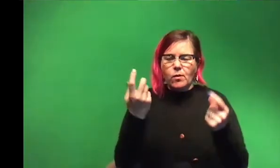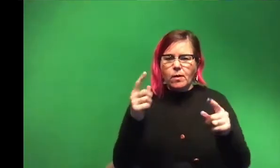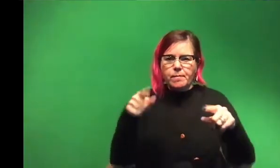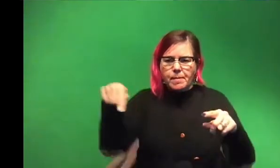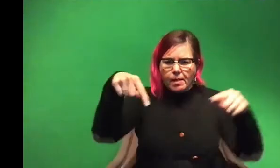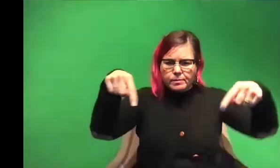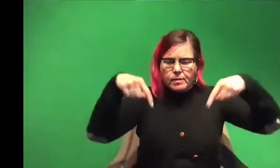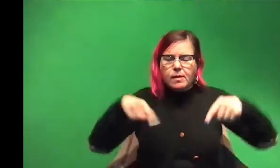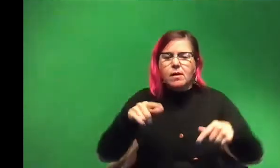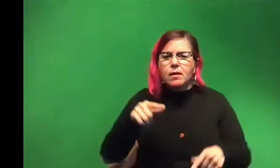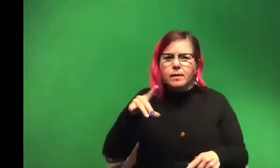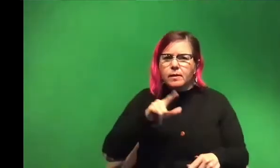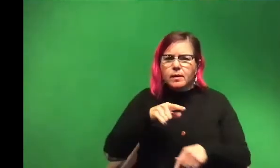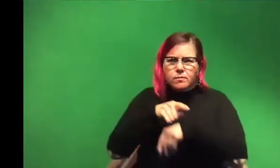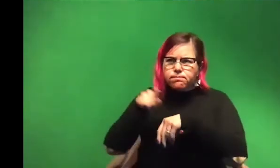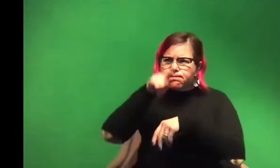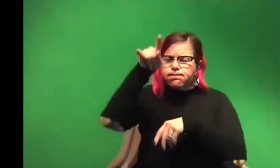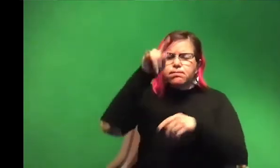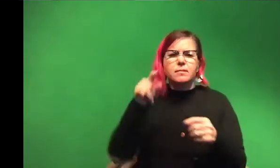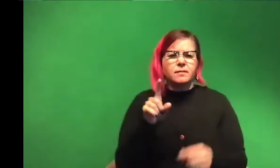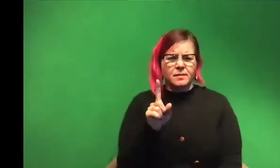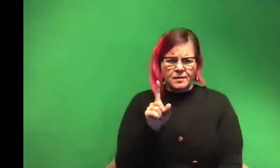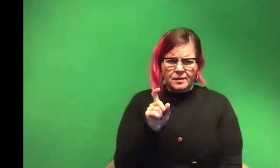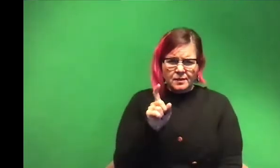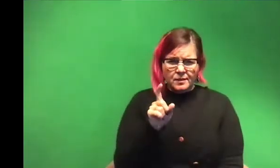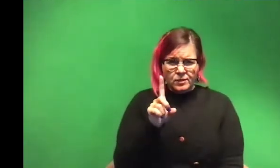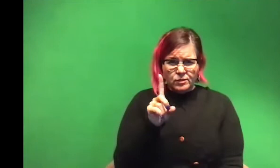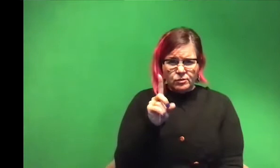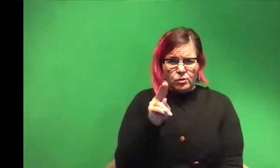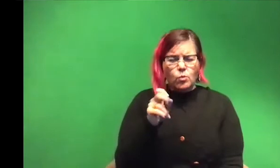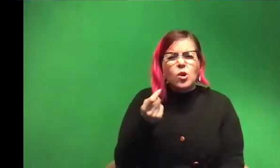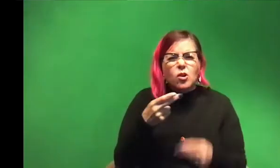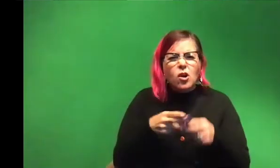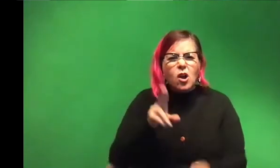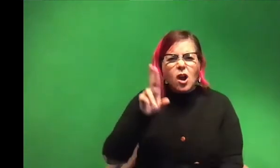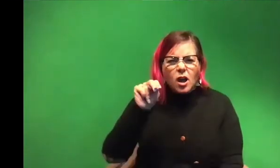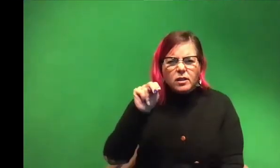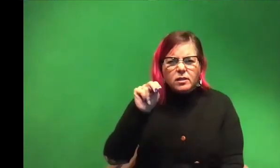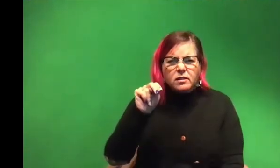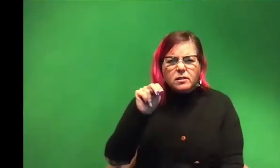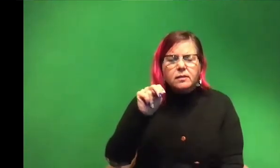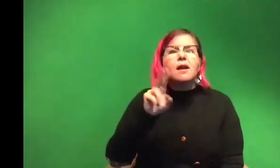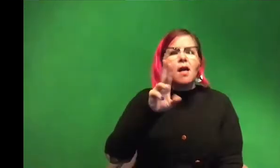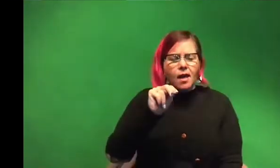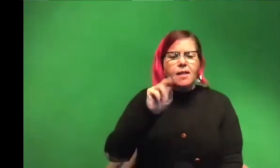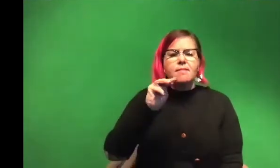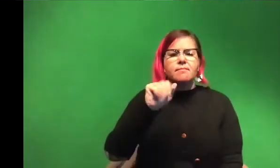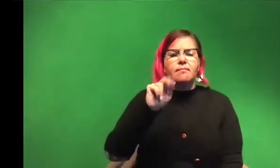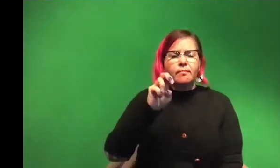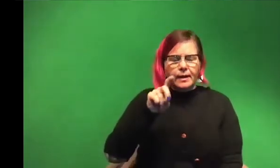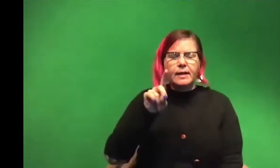into the sky. Are the drones or the what you call them again? Unmanned aircraft systems.